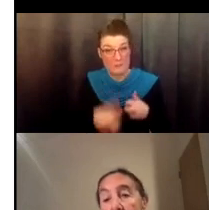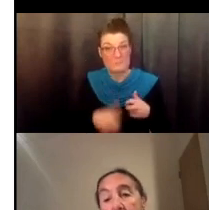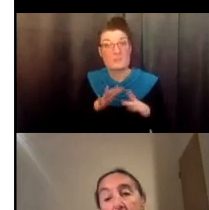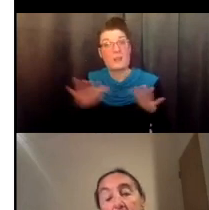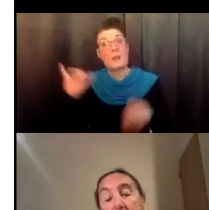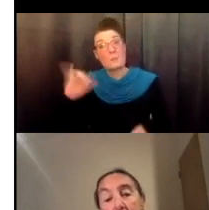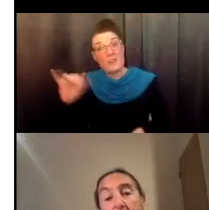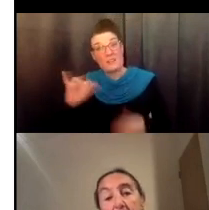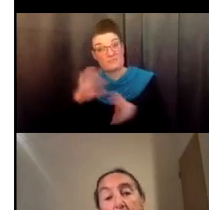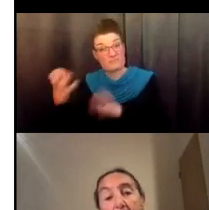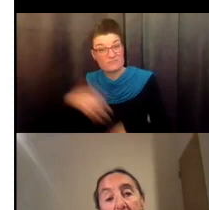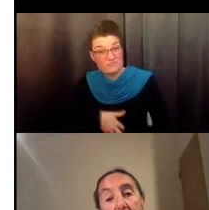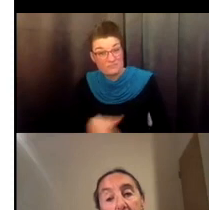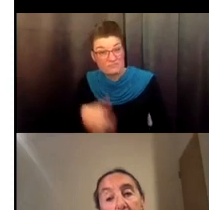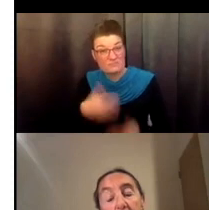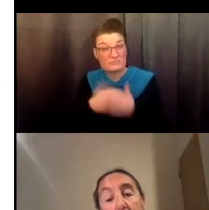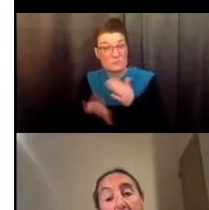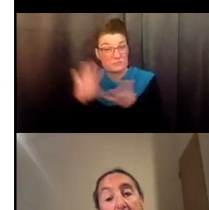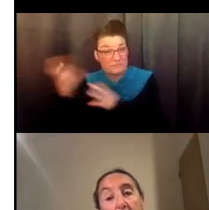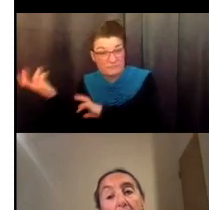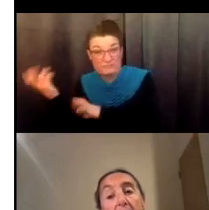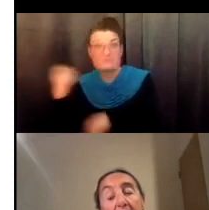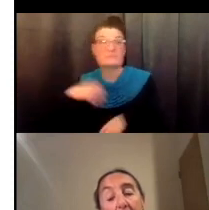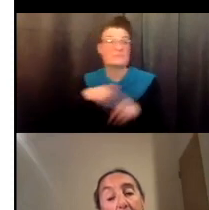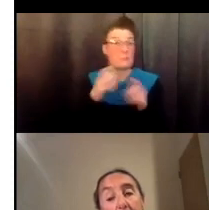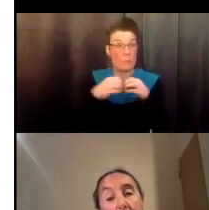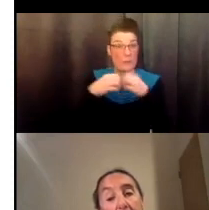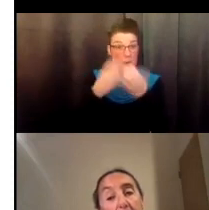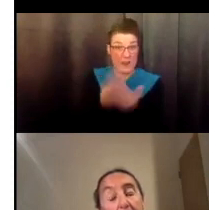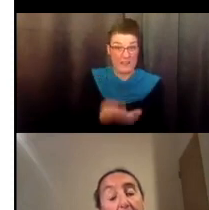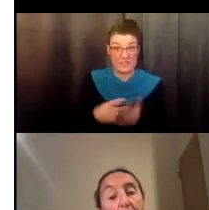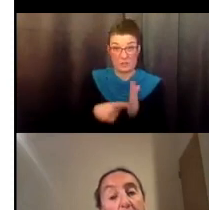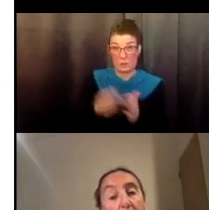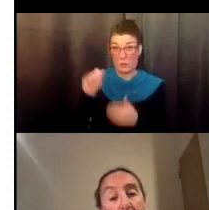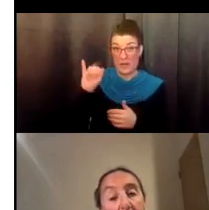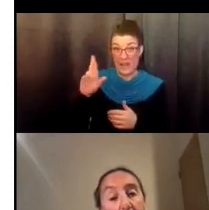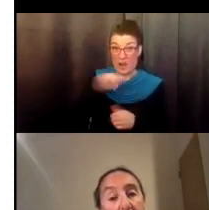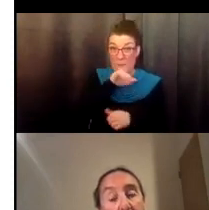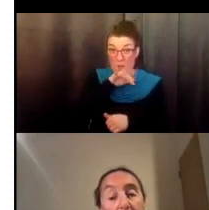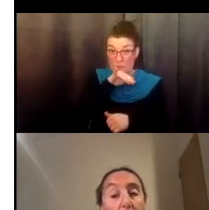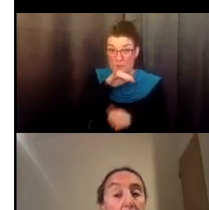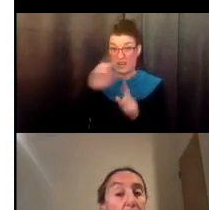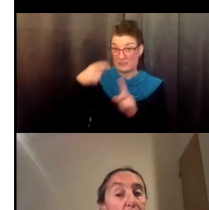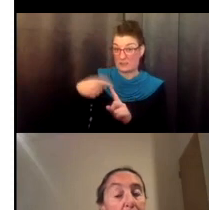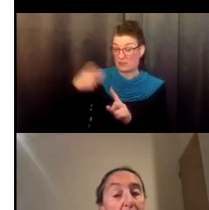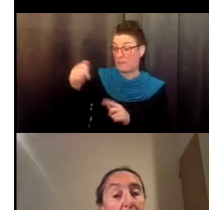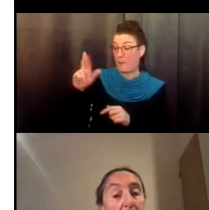birth outcomes. And we're seeing more evidence emerge about how air pollution, especially particulate matter,